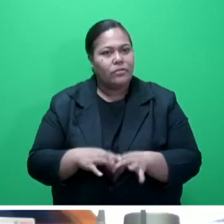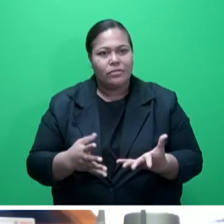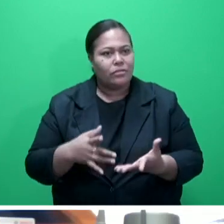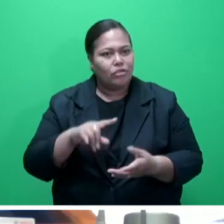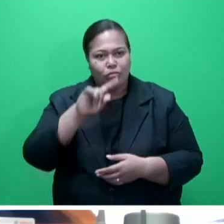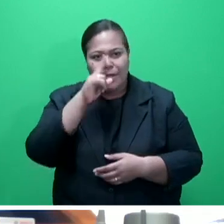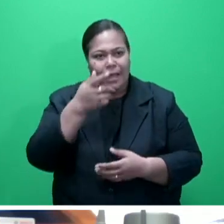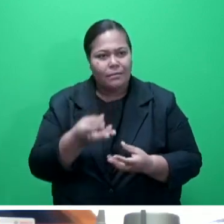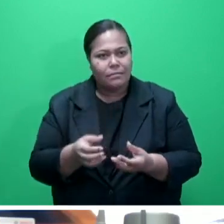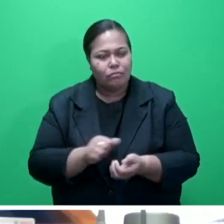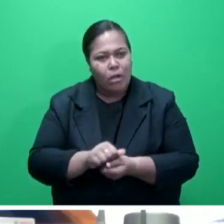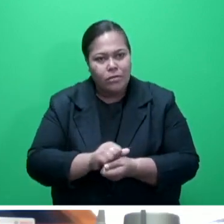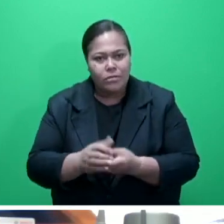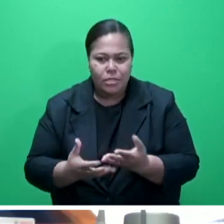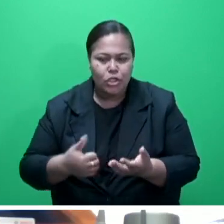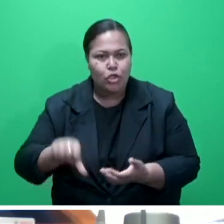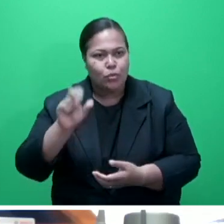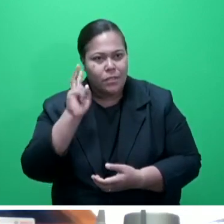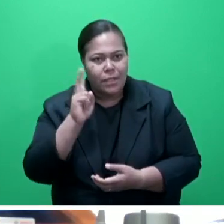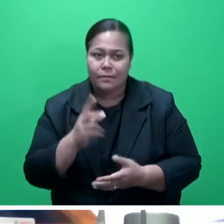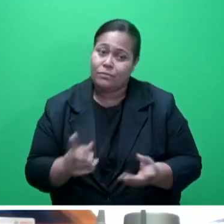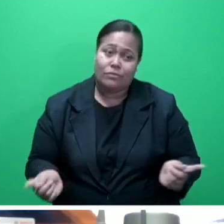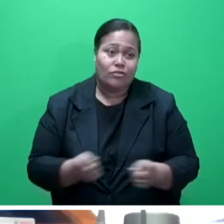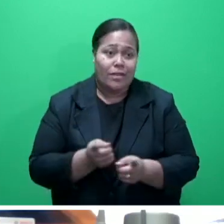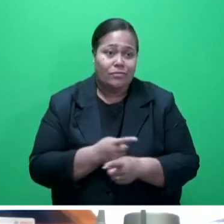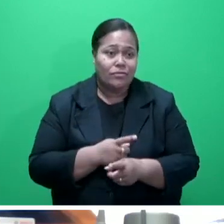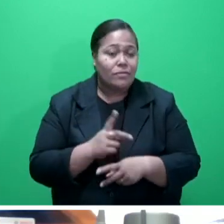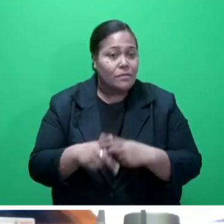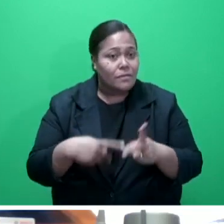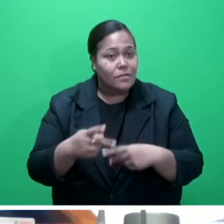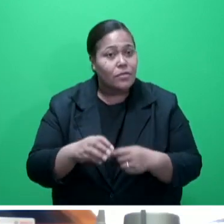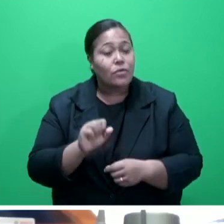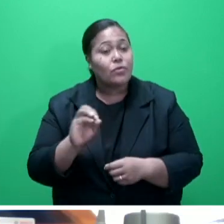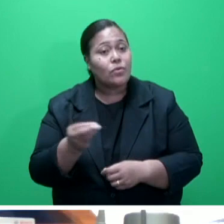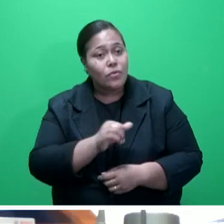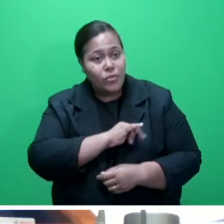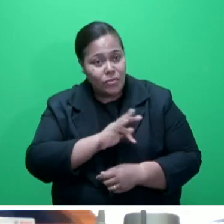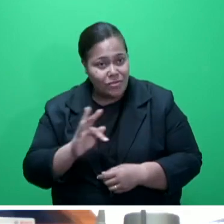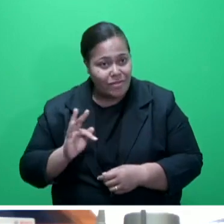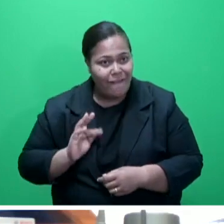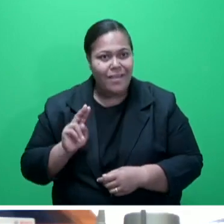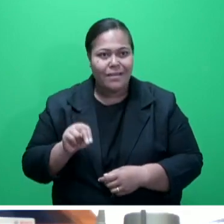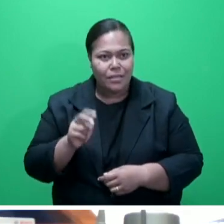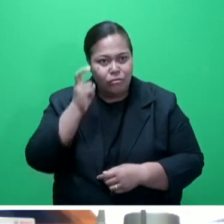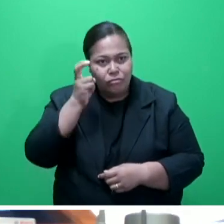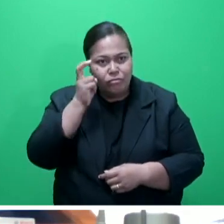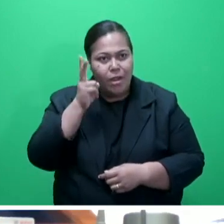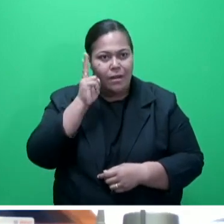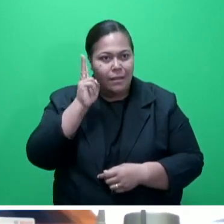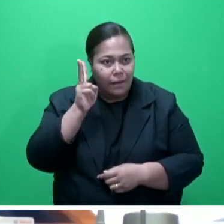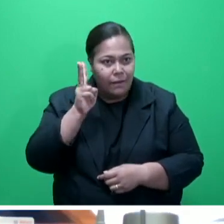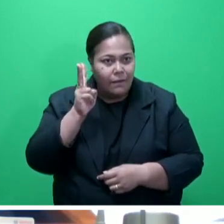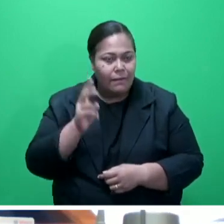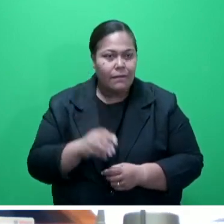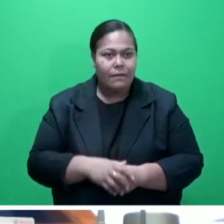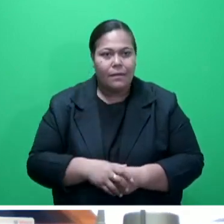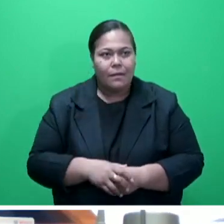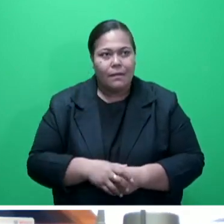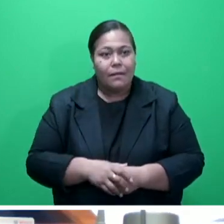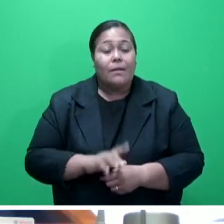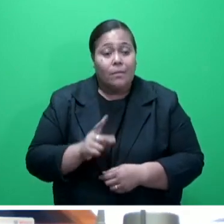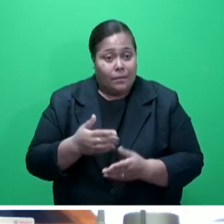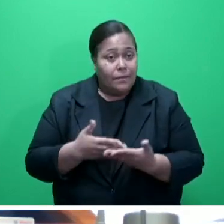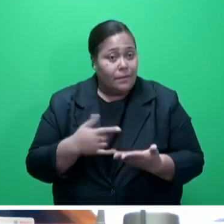reusing. All of that will change. So the staff have to be completely retrained. And in fact, this is just simply work in